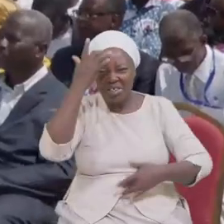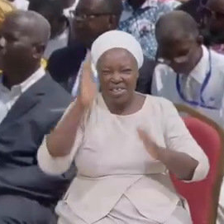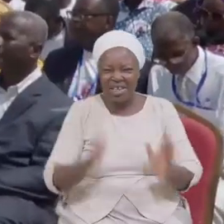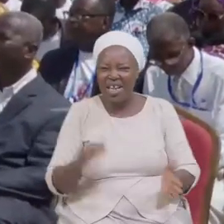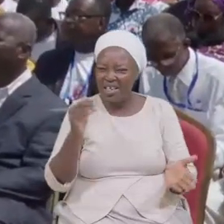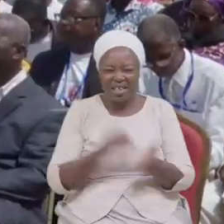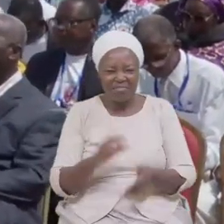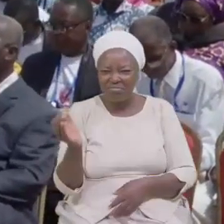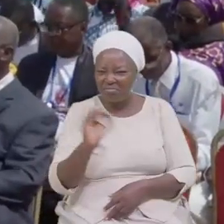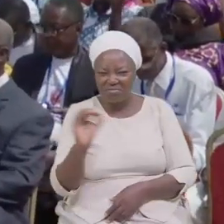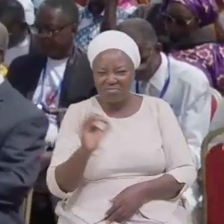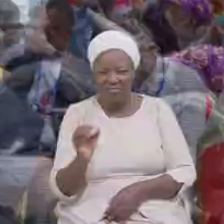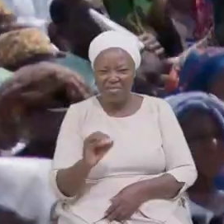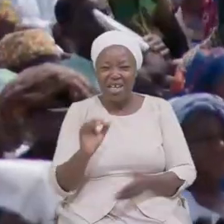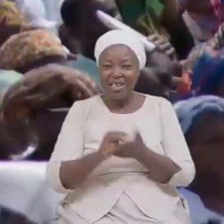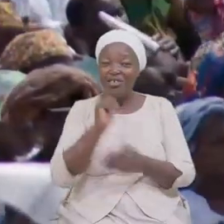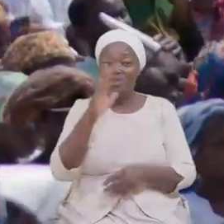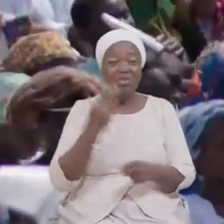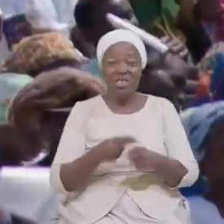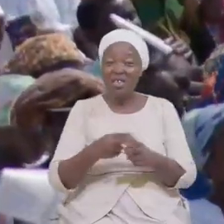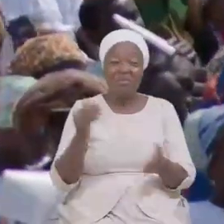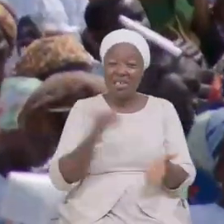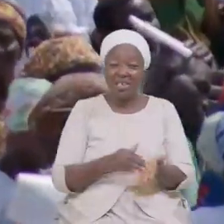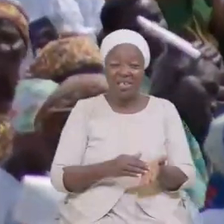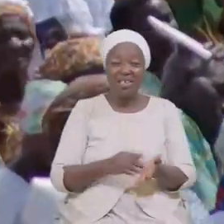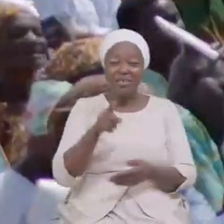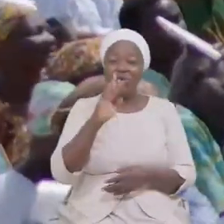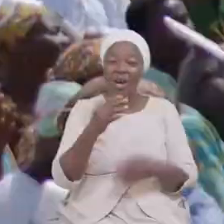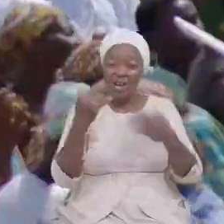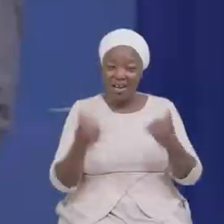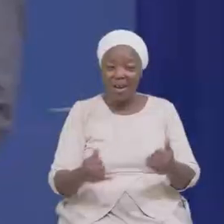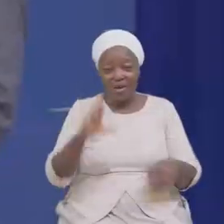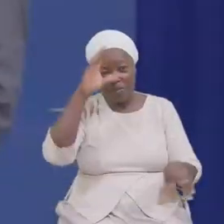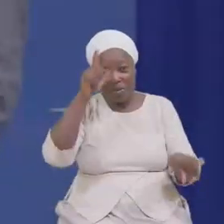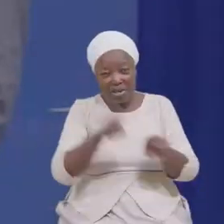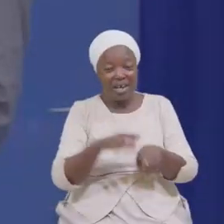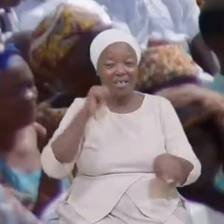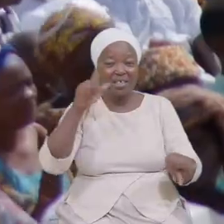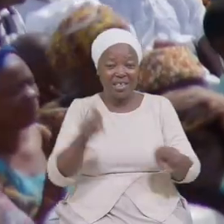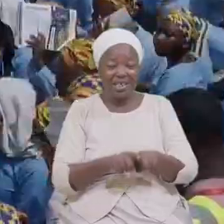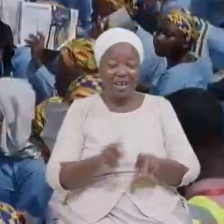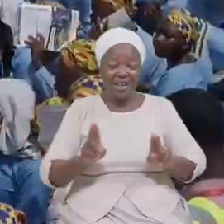That's no more your name. You are now brother, sister, healthy.